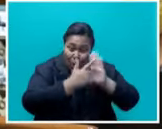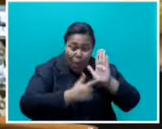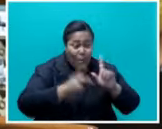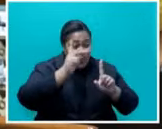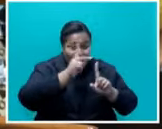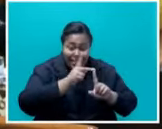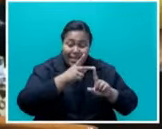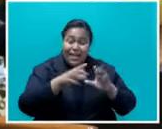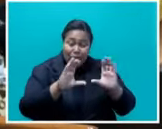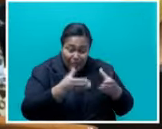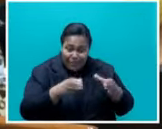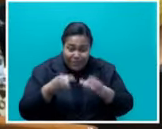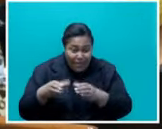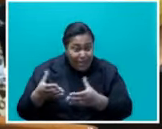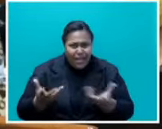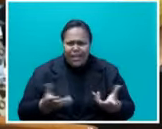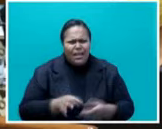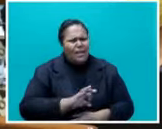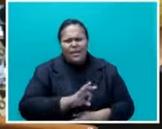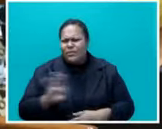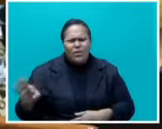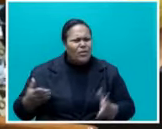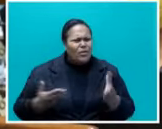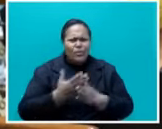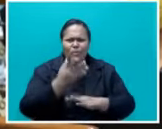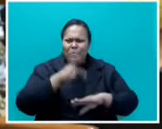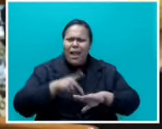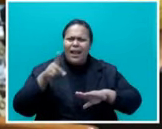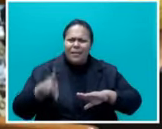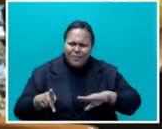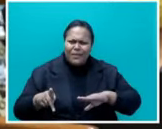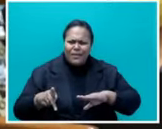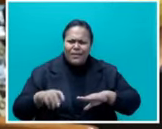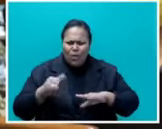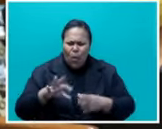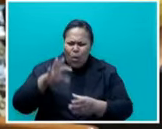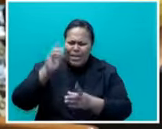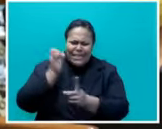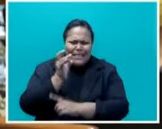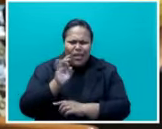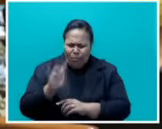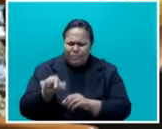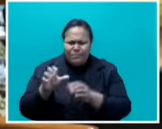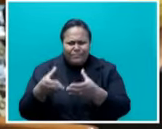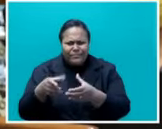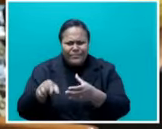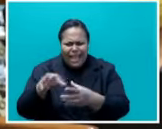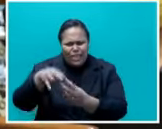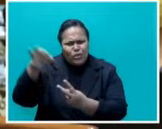they were all done not by the Parliament, not by an elected legislature. It was done by the interim